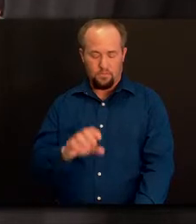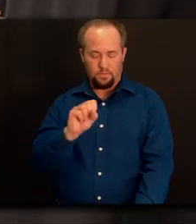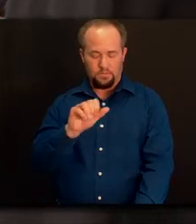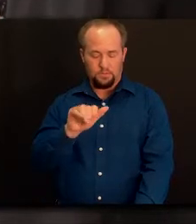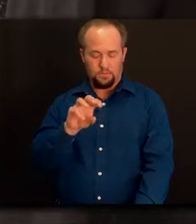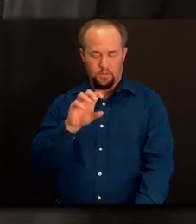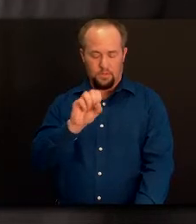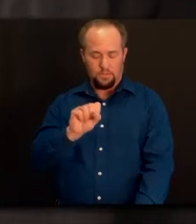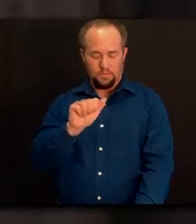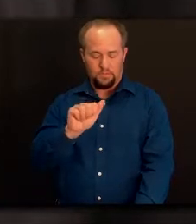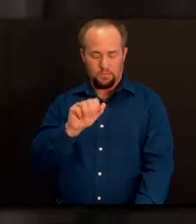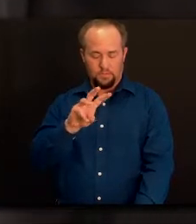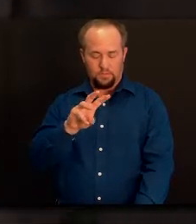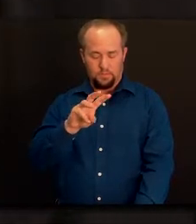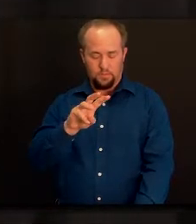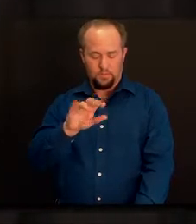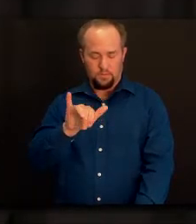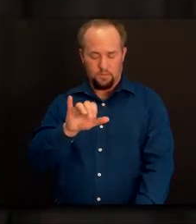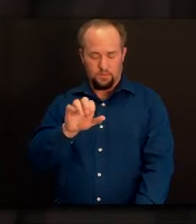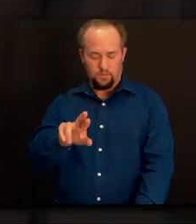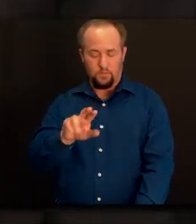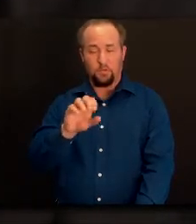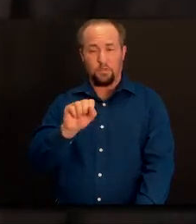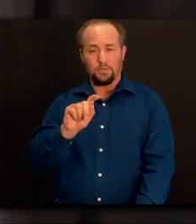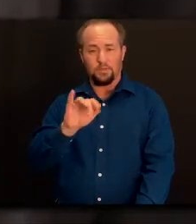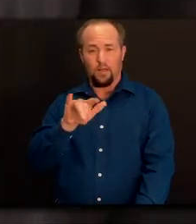Sawyer James Stiles.